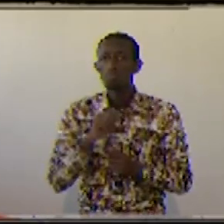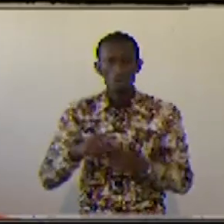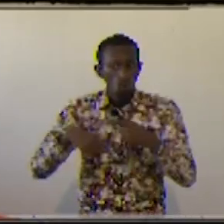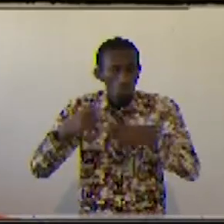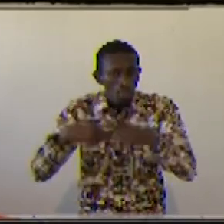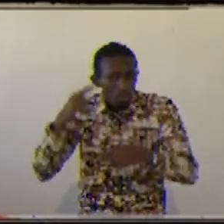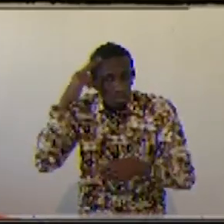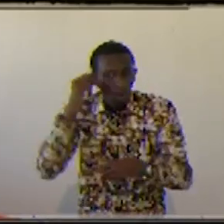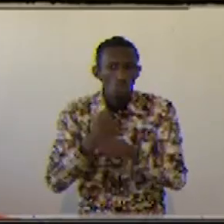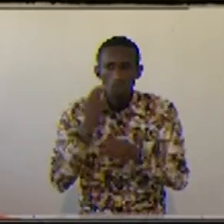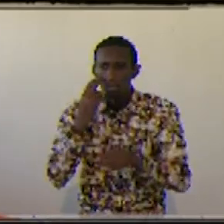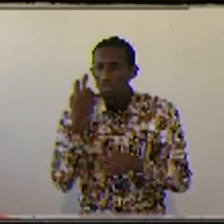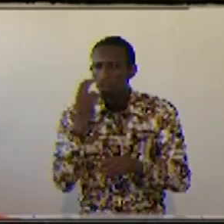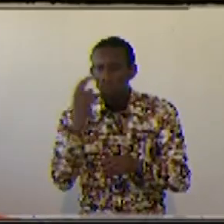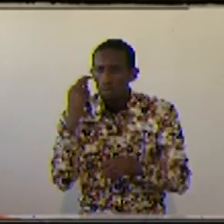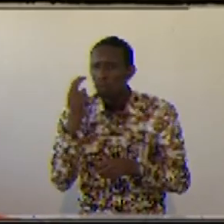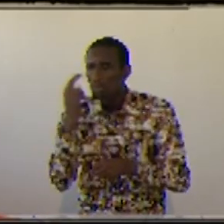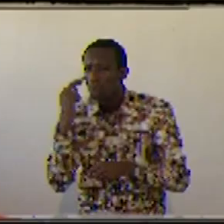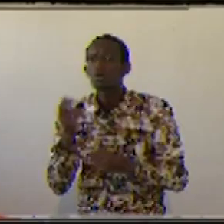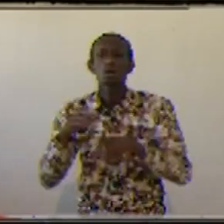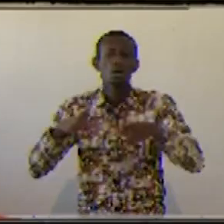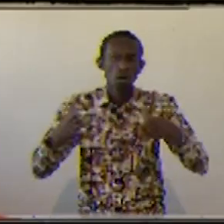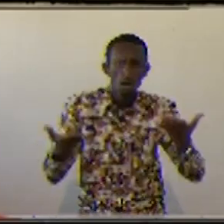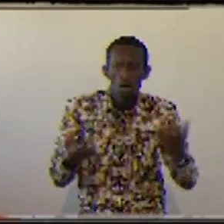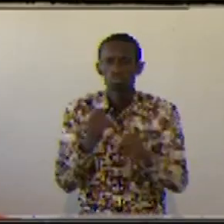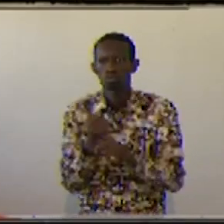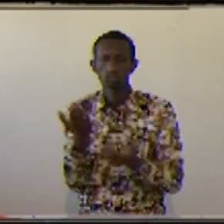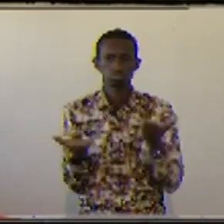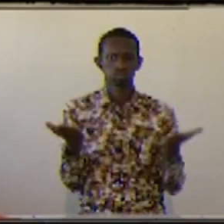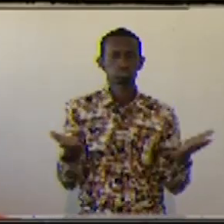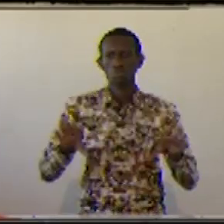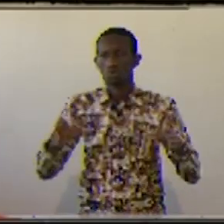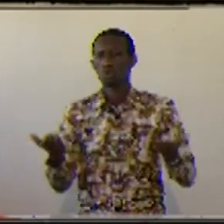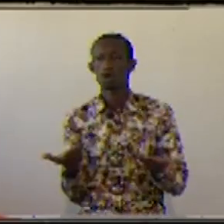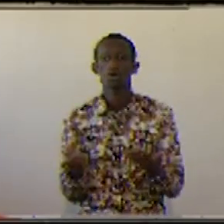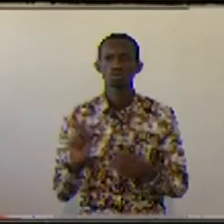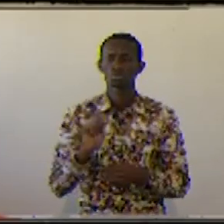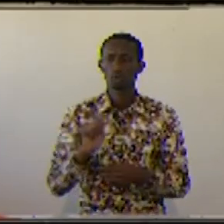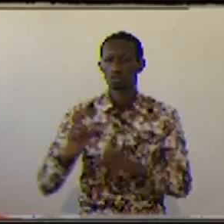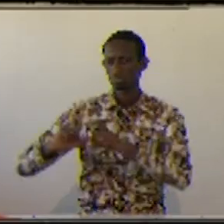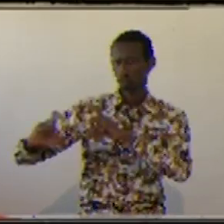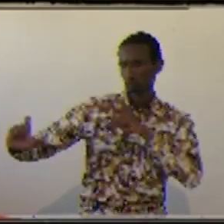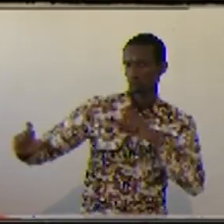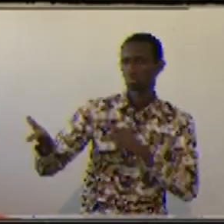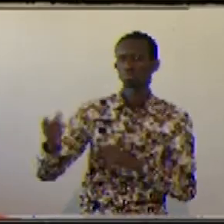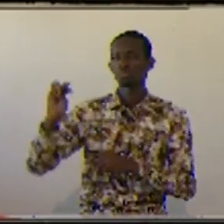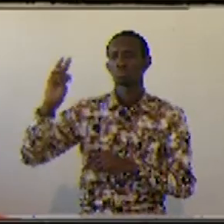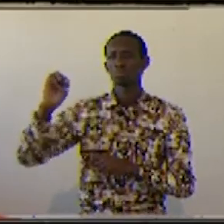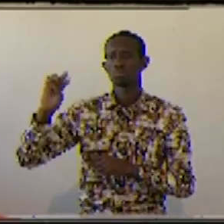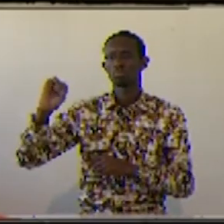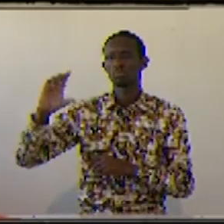on revising how to balance on how to write the molecular formula of equations